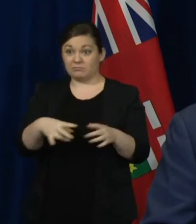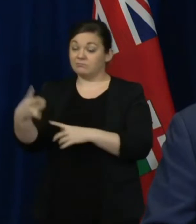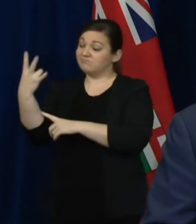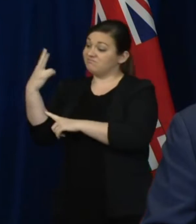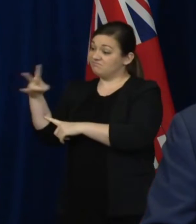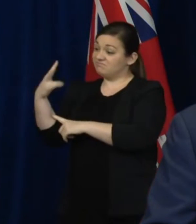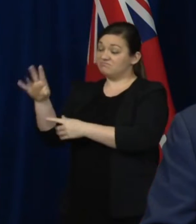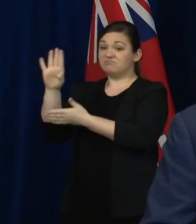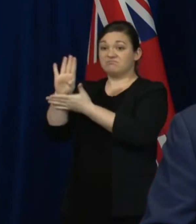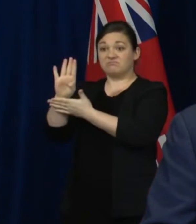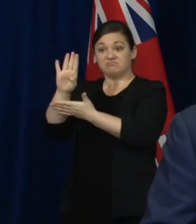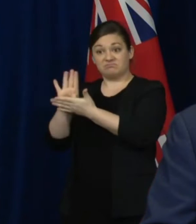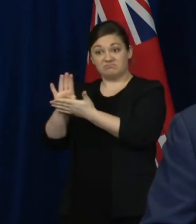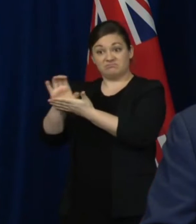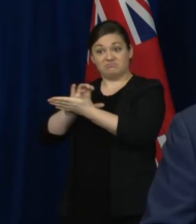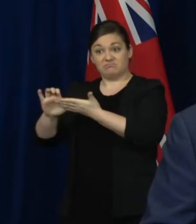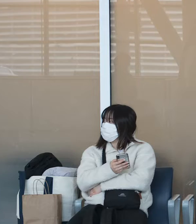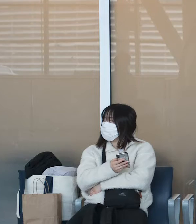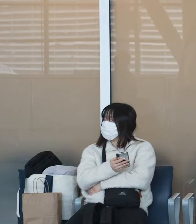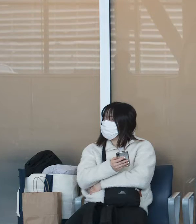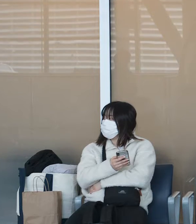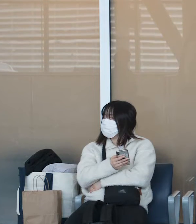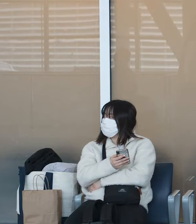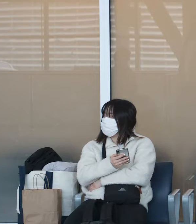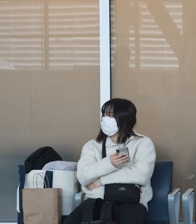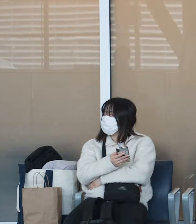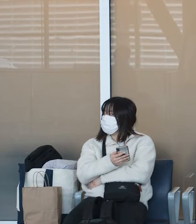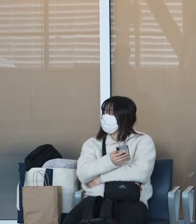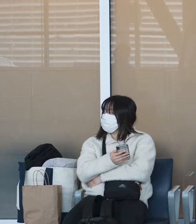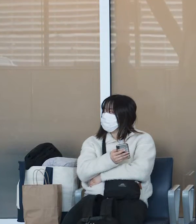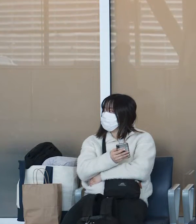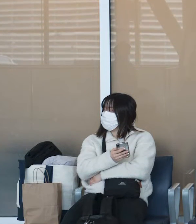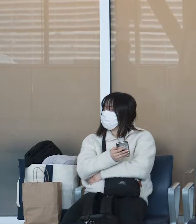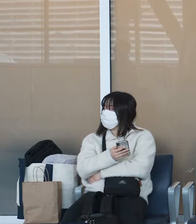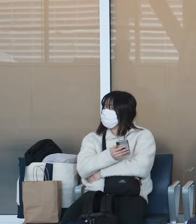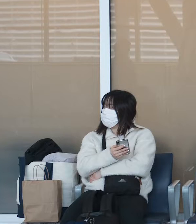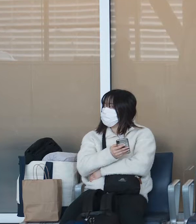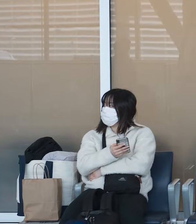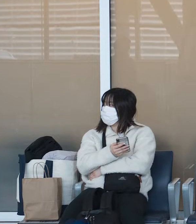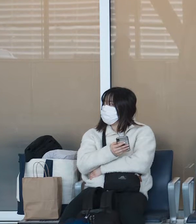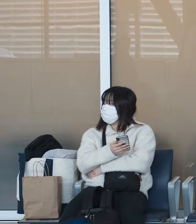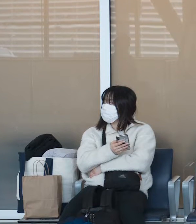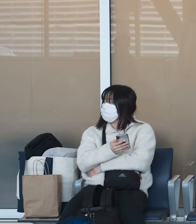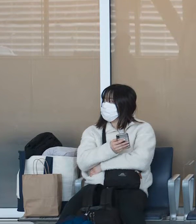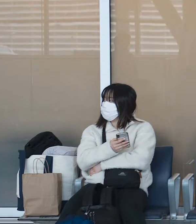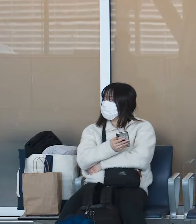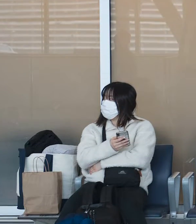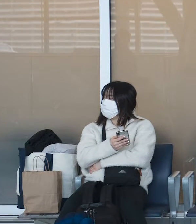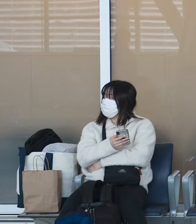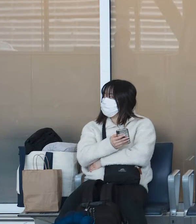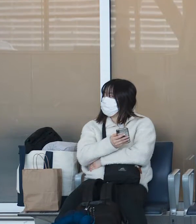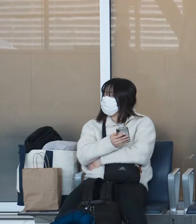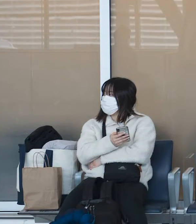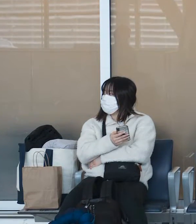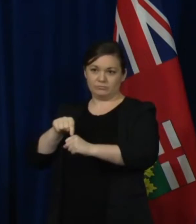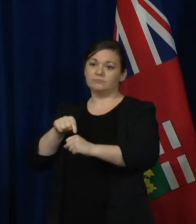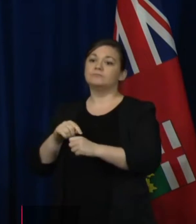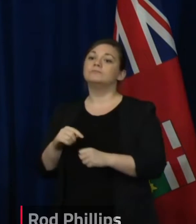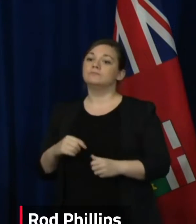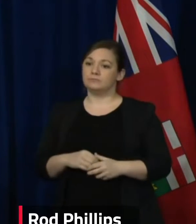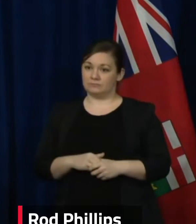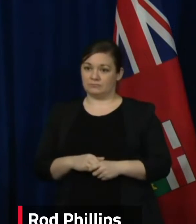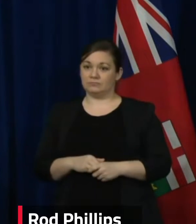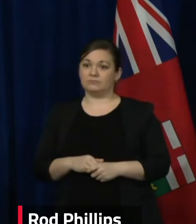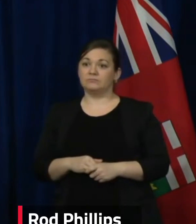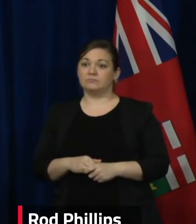$17 billion in relief and support for all of you across this great province. We believe that the